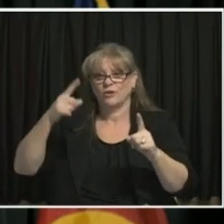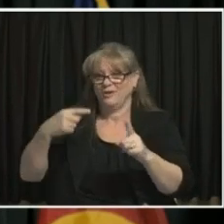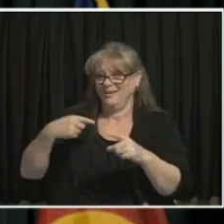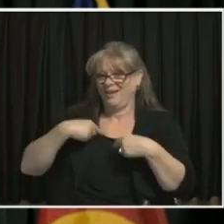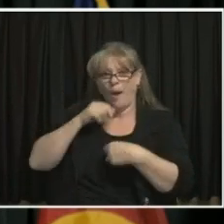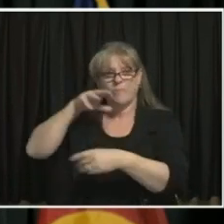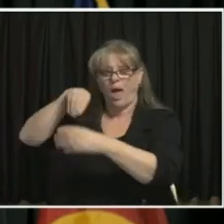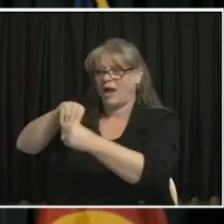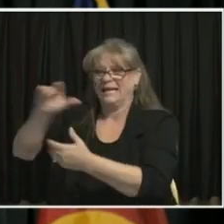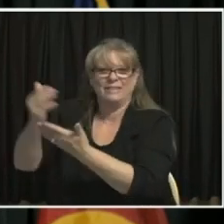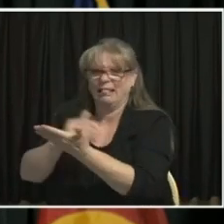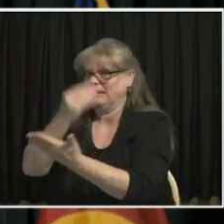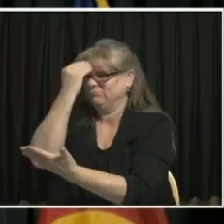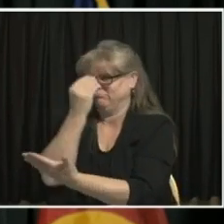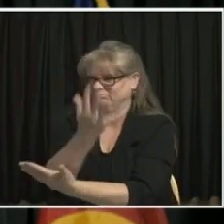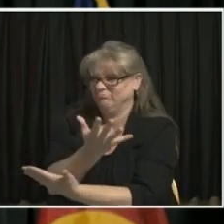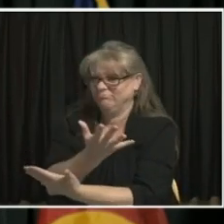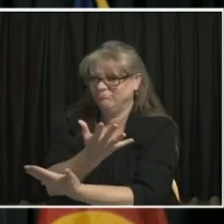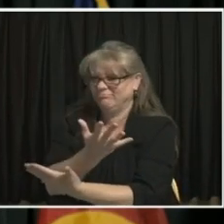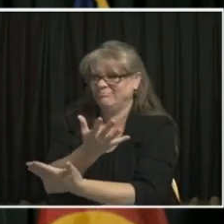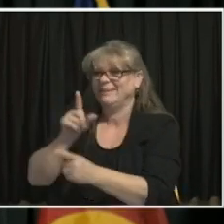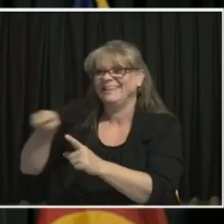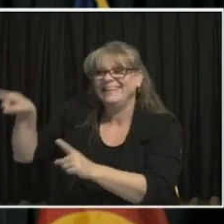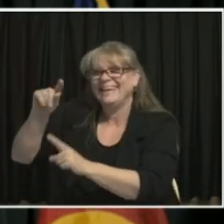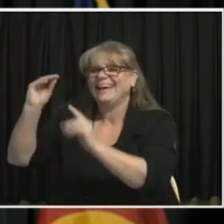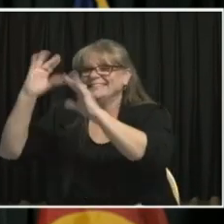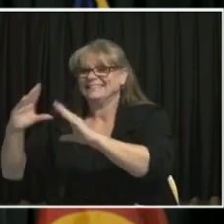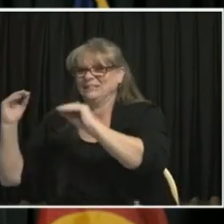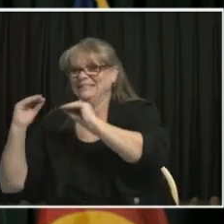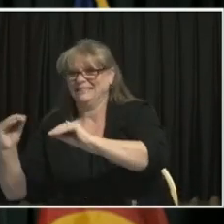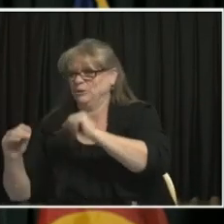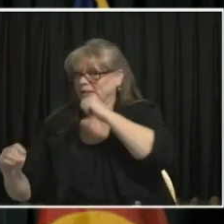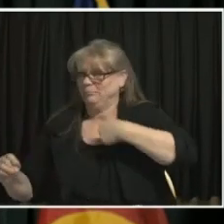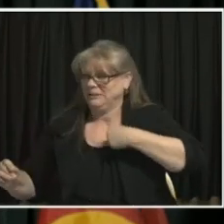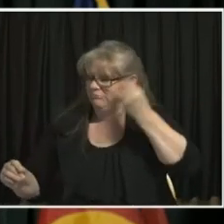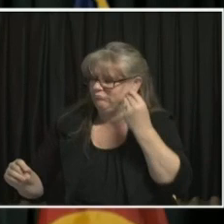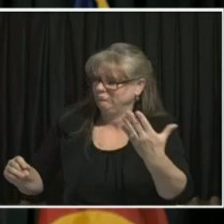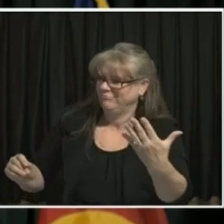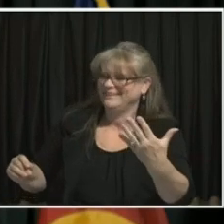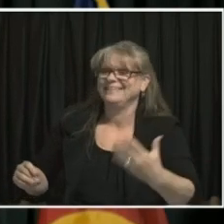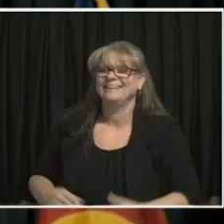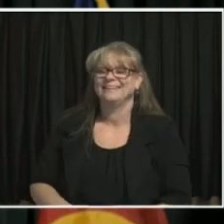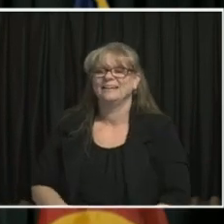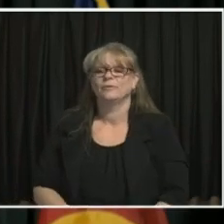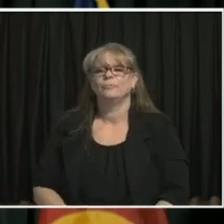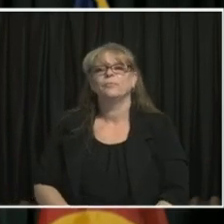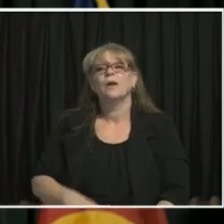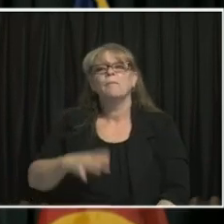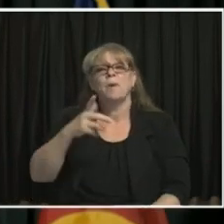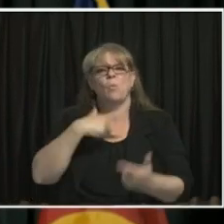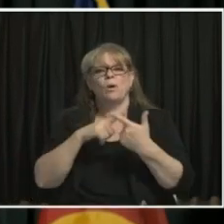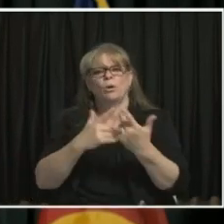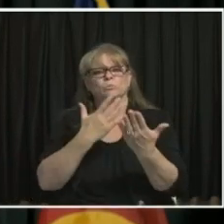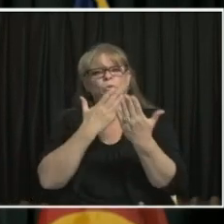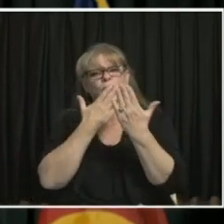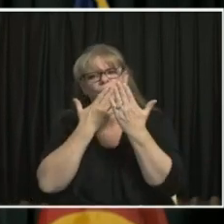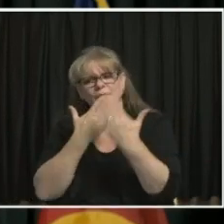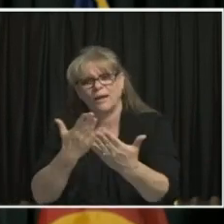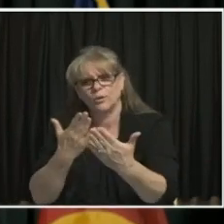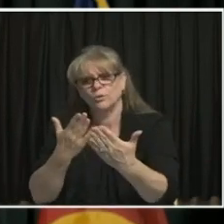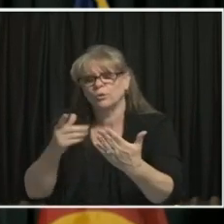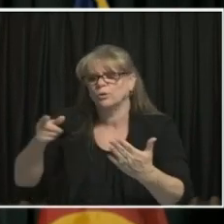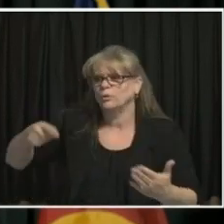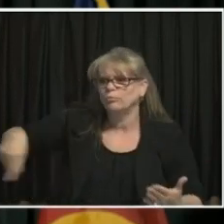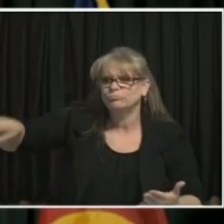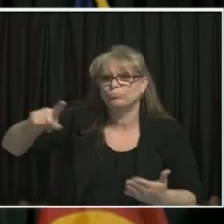it. I also want to thank One Book Colorado, run by Serve Colorado, the Governor's Commission on Community Service, for featuring archived One